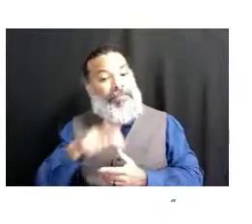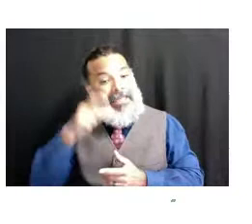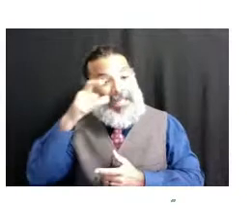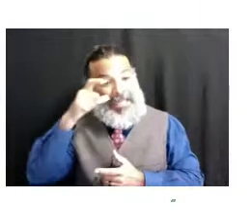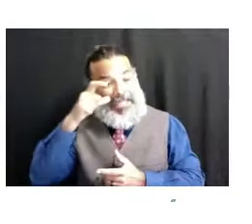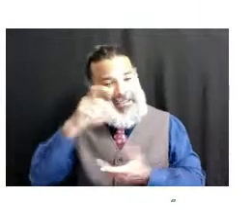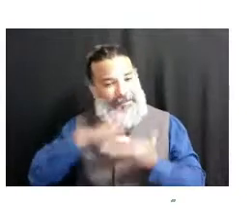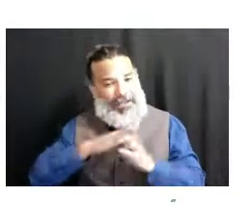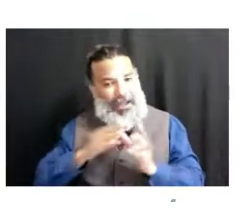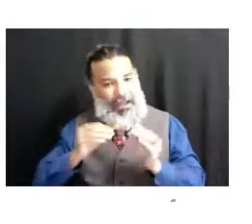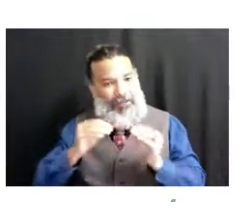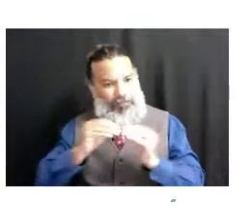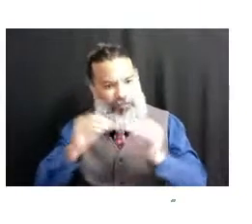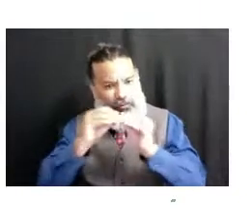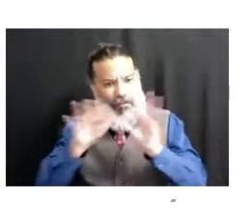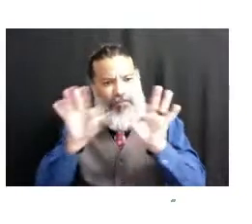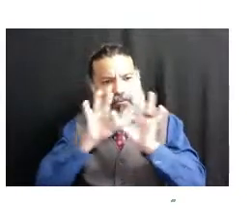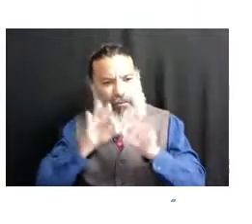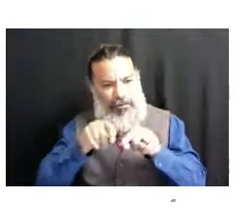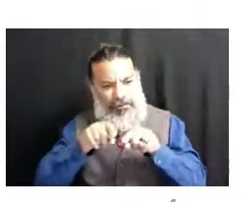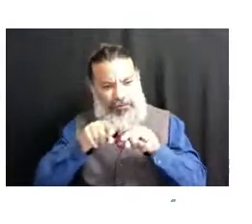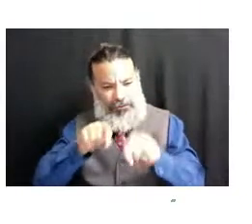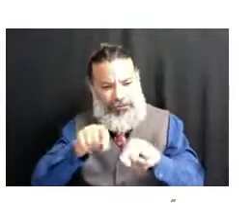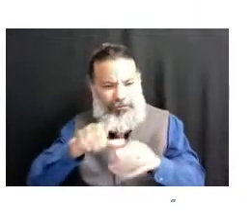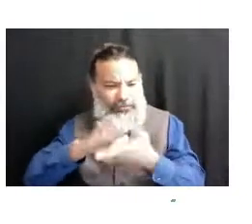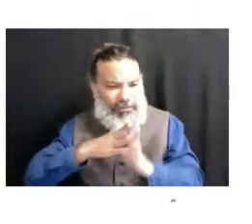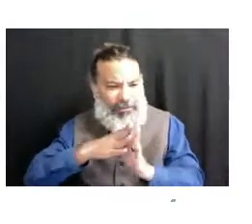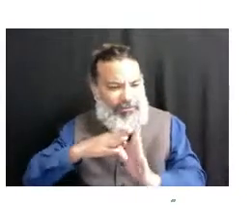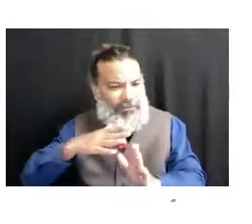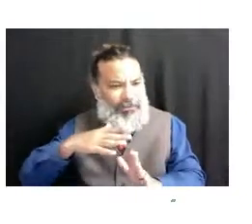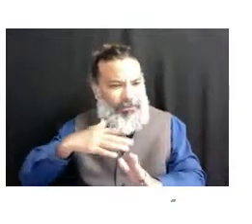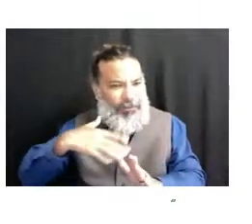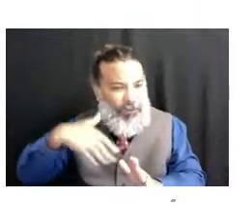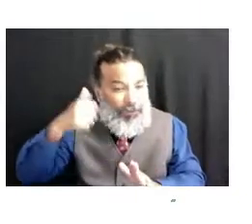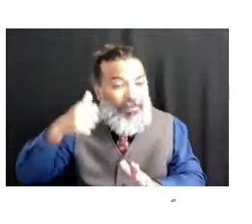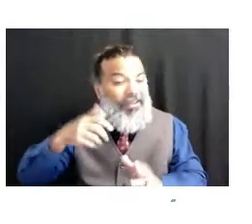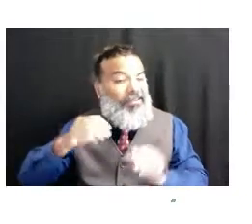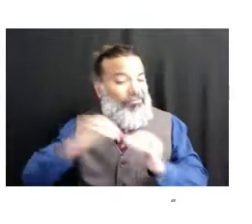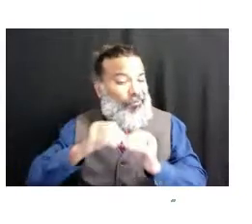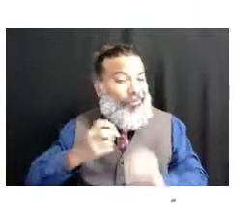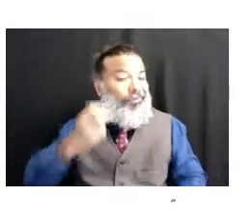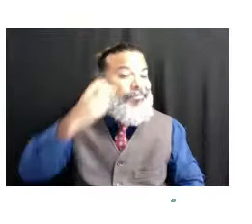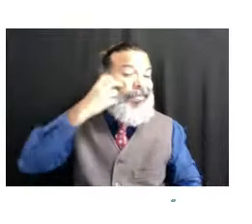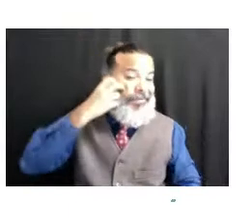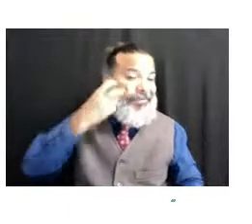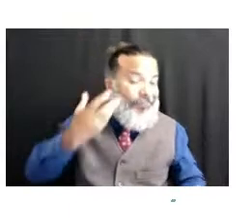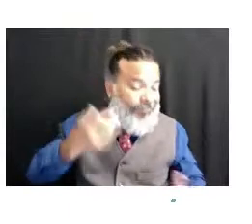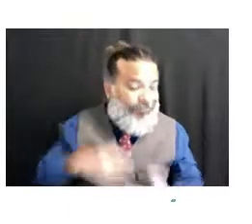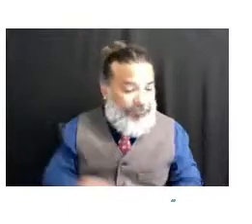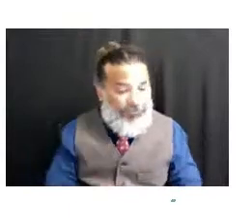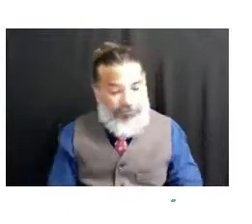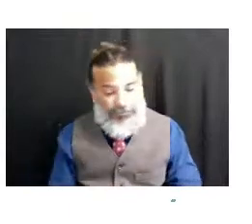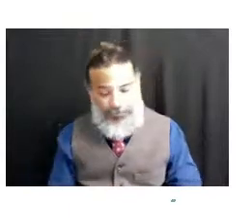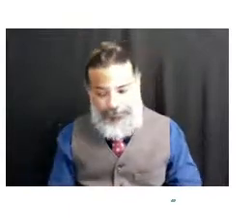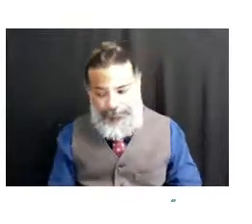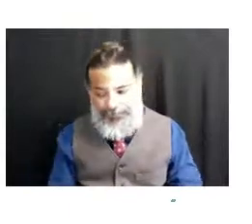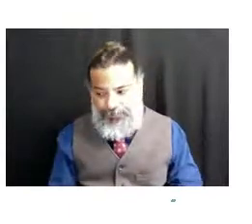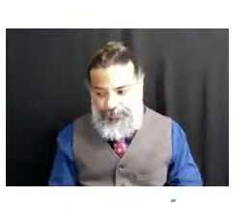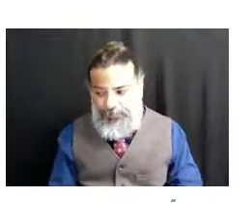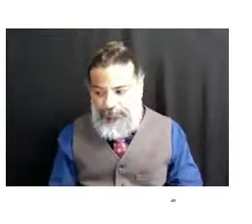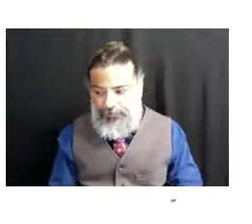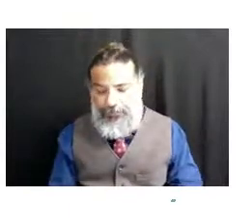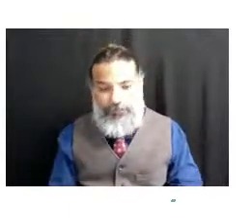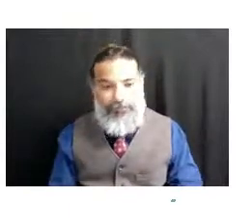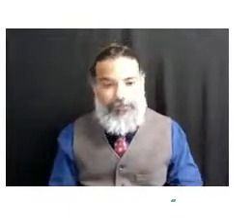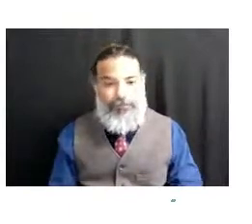become more and more important to him as he gets blinder and blinder. In any case,